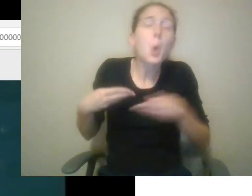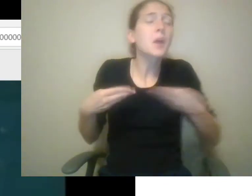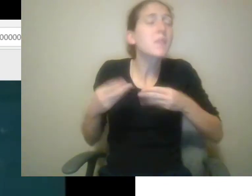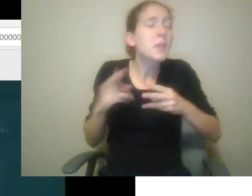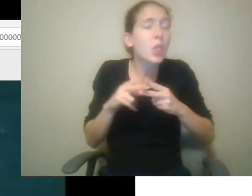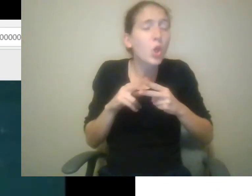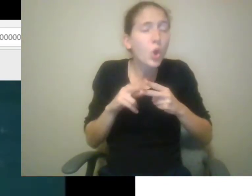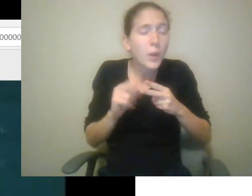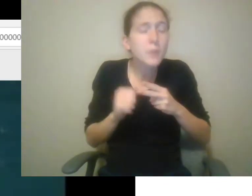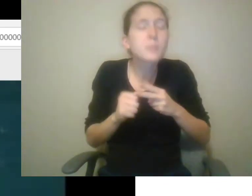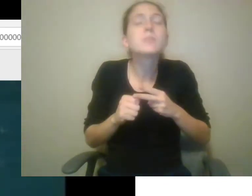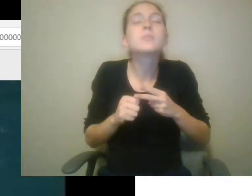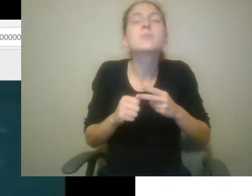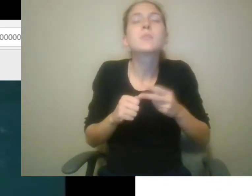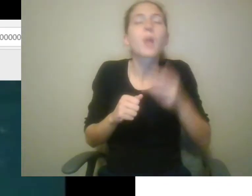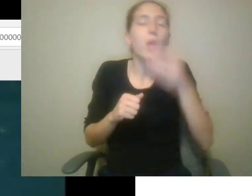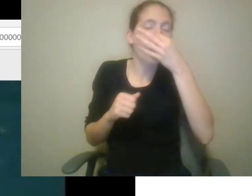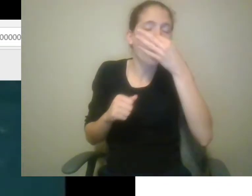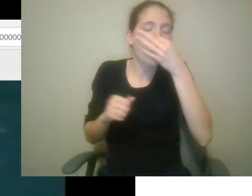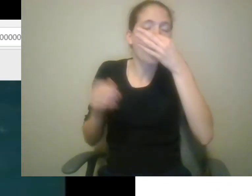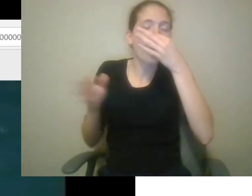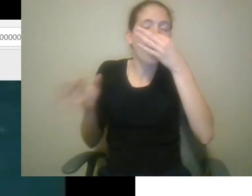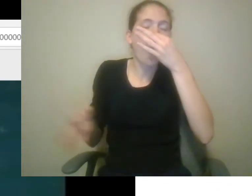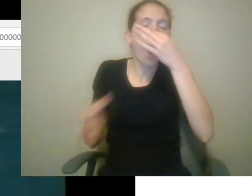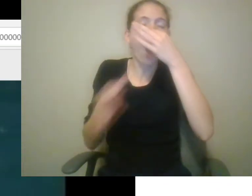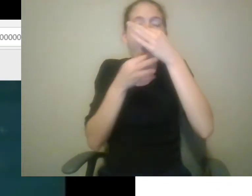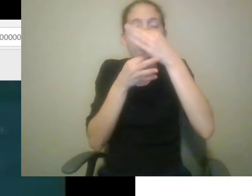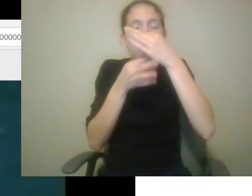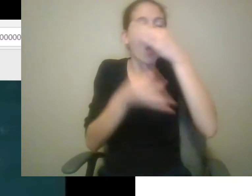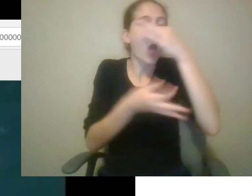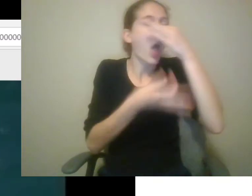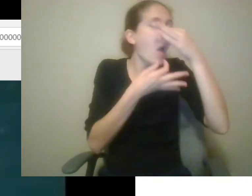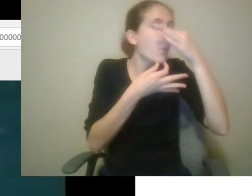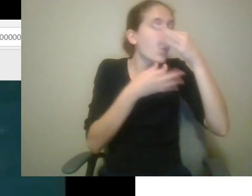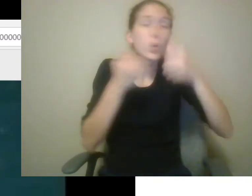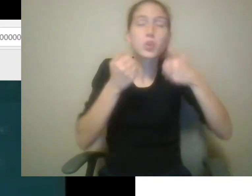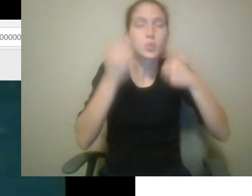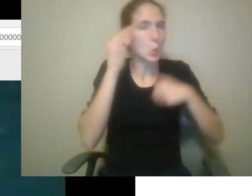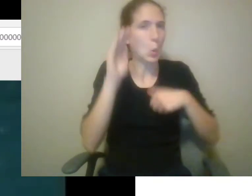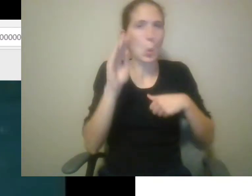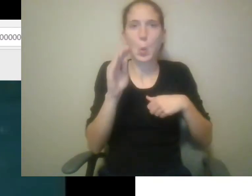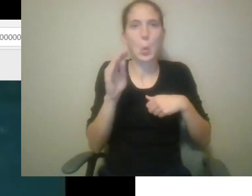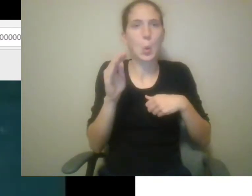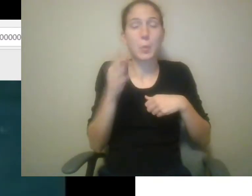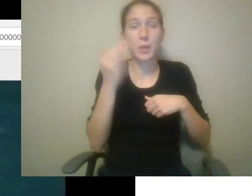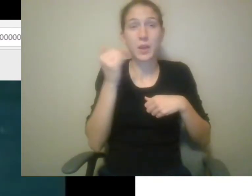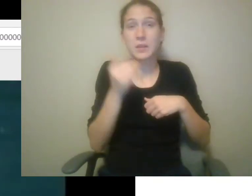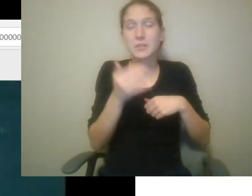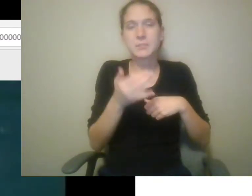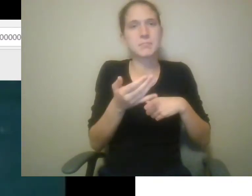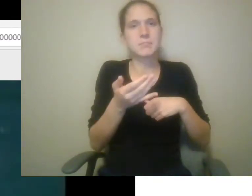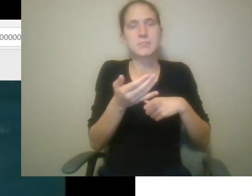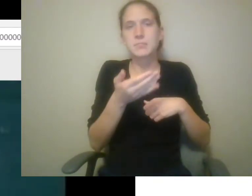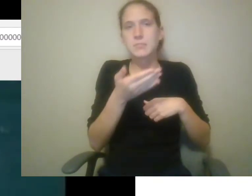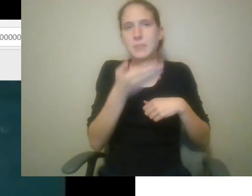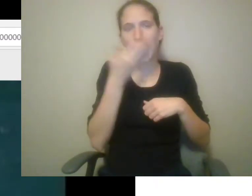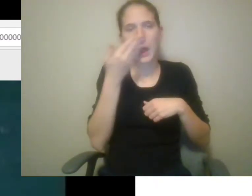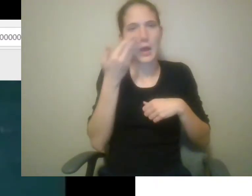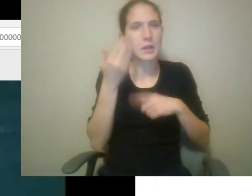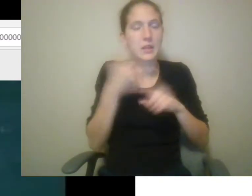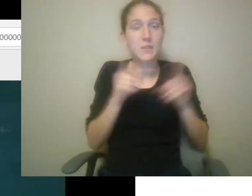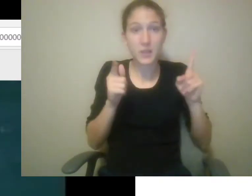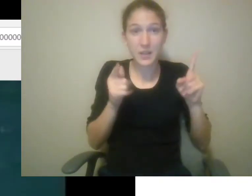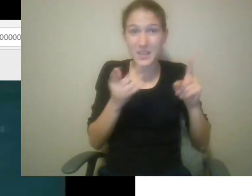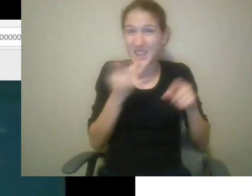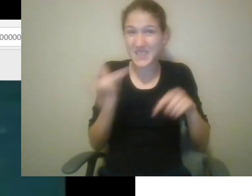if you close your eyes and pinch your nose, have somebody give you the apple and have somebody give you the onion separately. You will